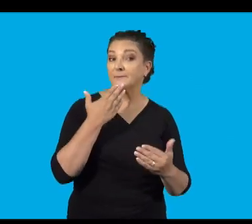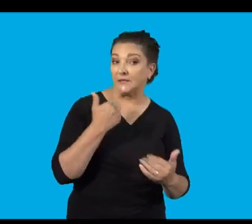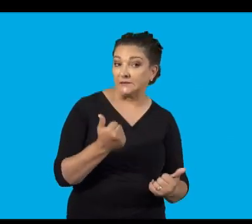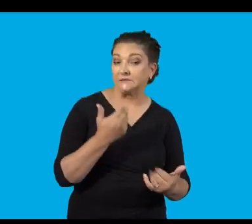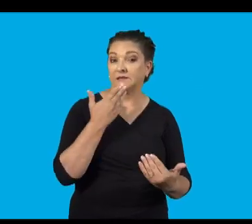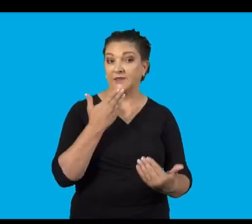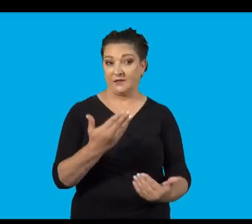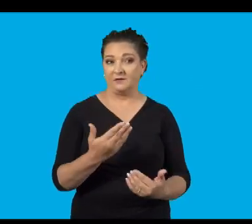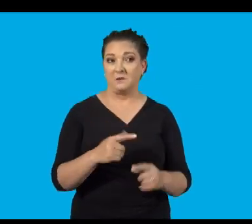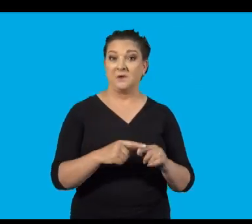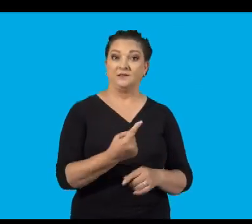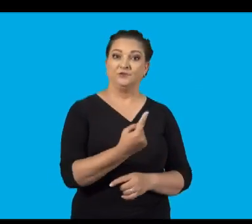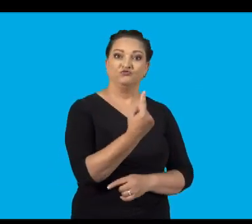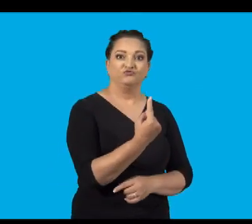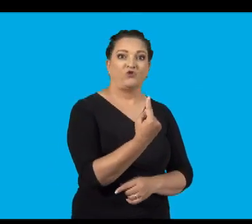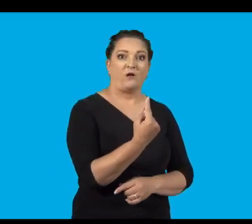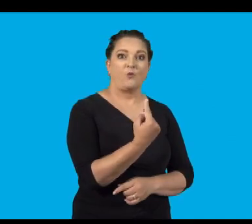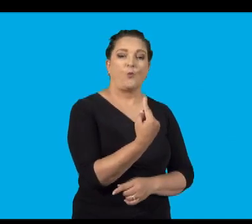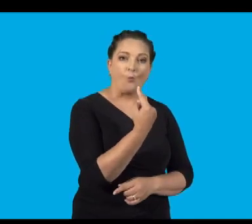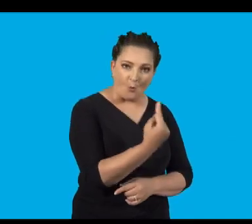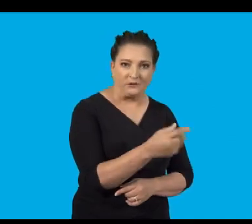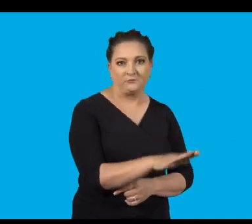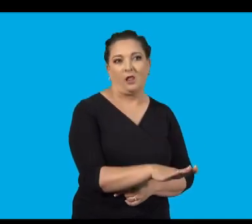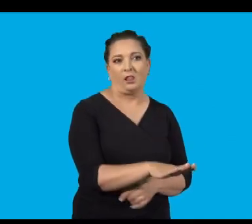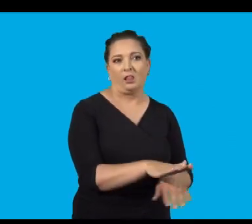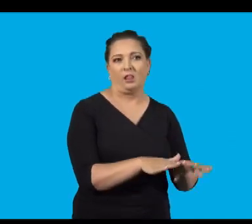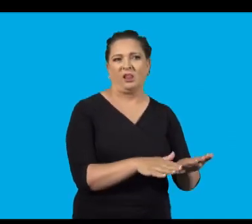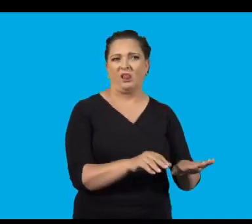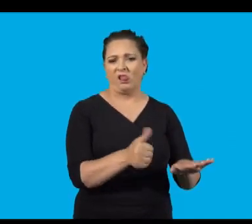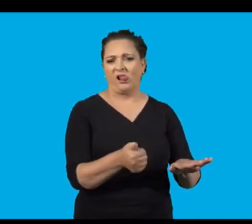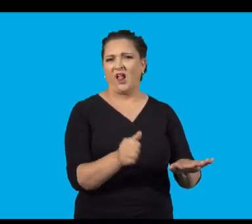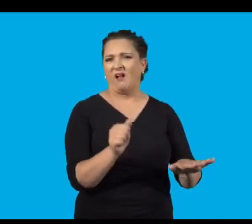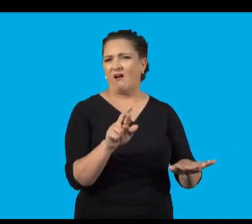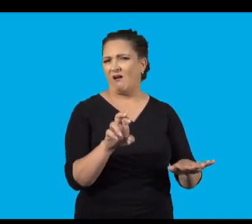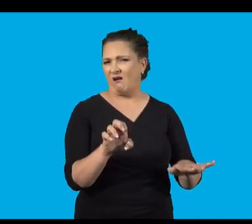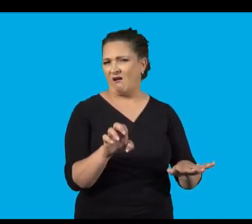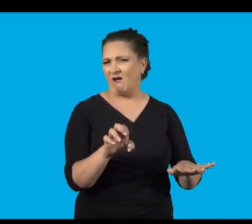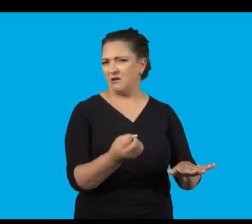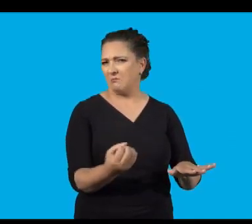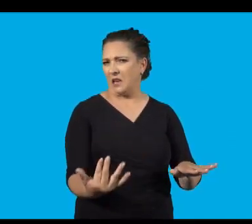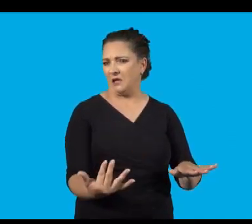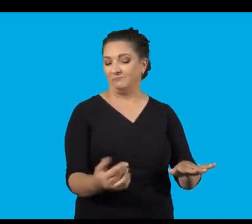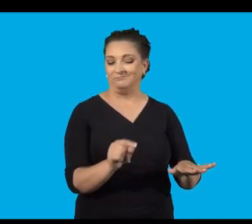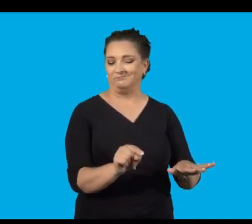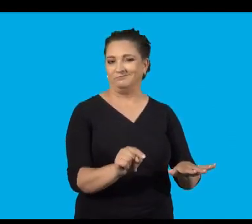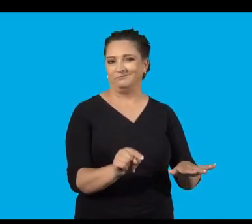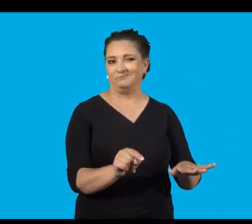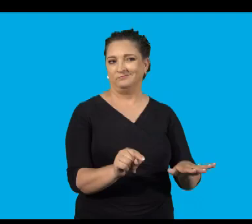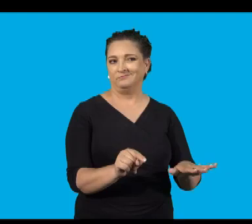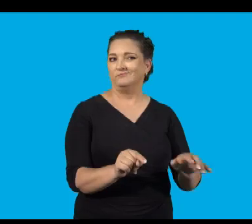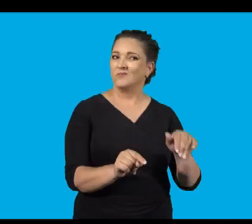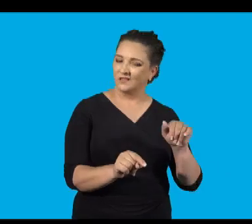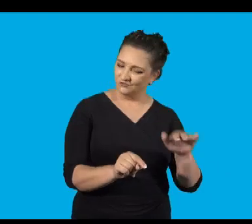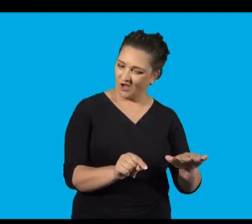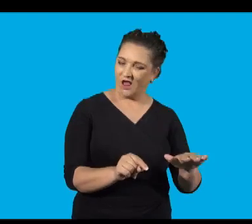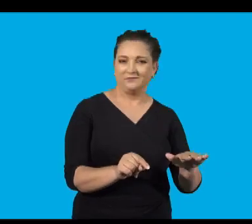please and thank you. Now remember, this is a singular child, and remember, are is for plural. So in this case,